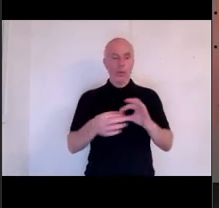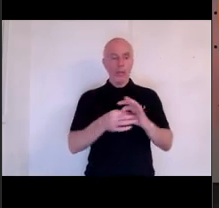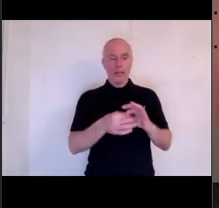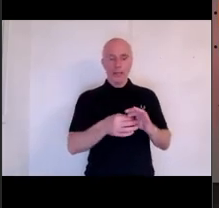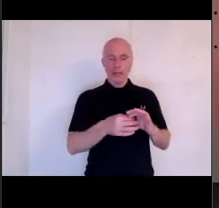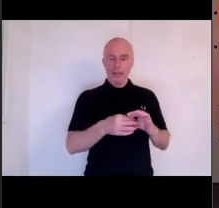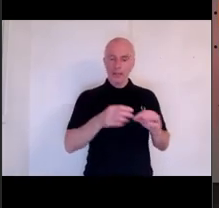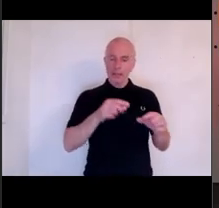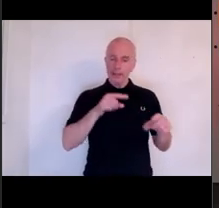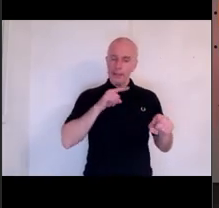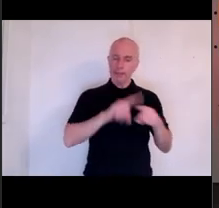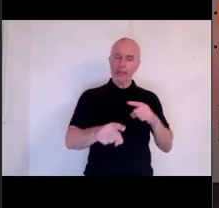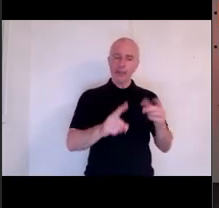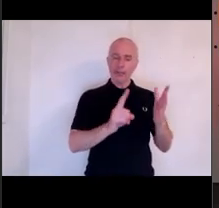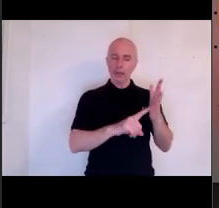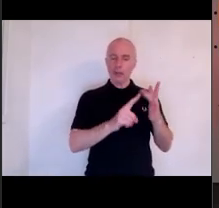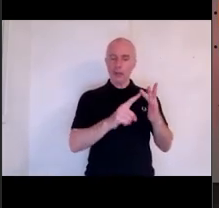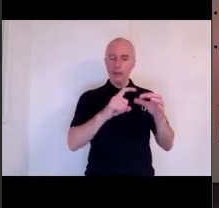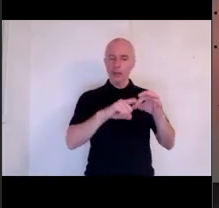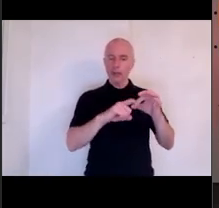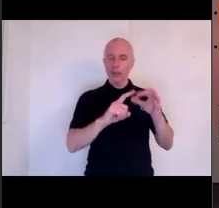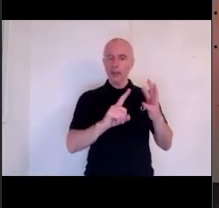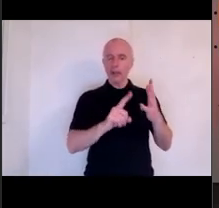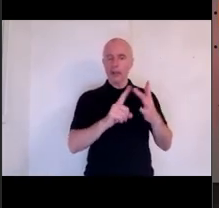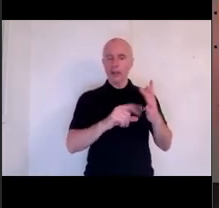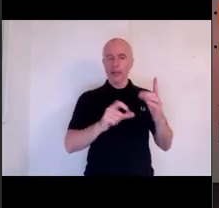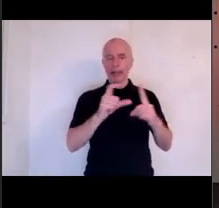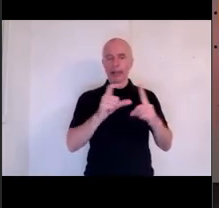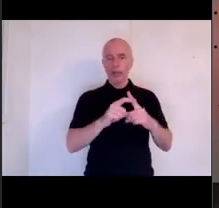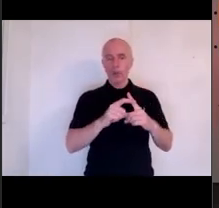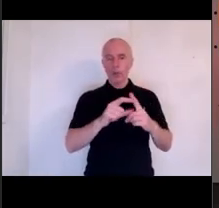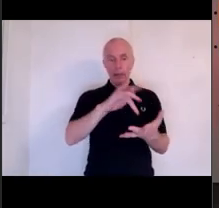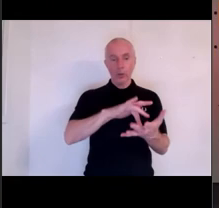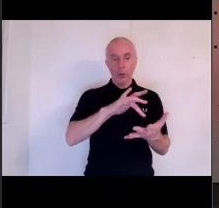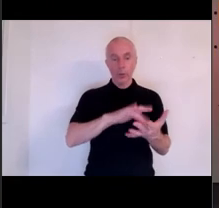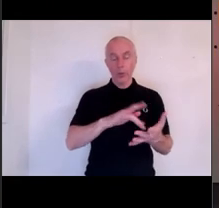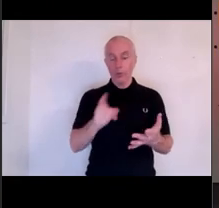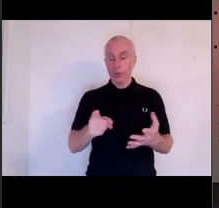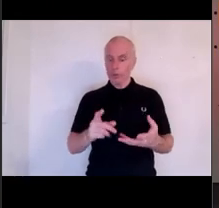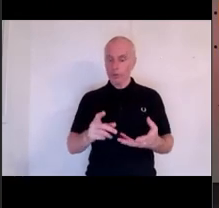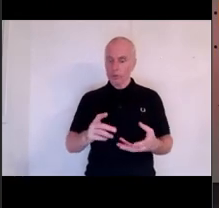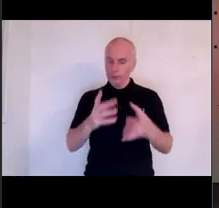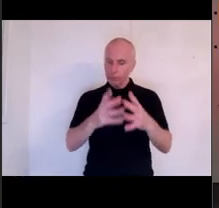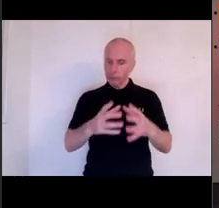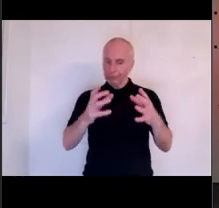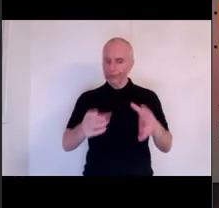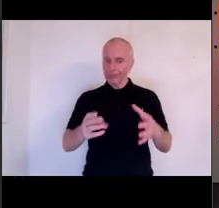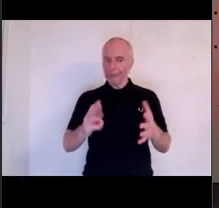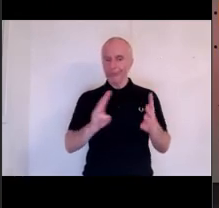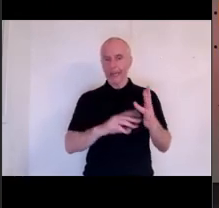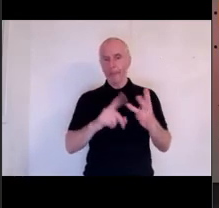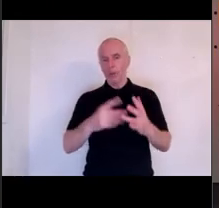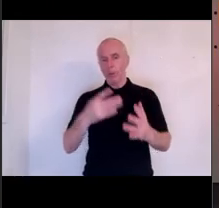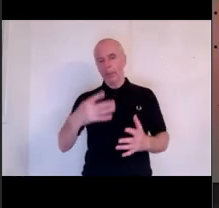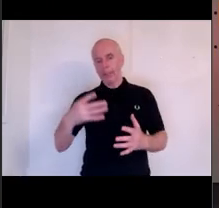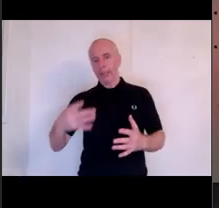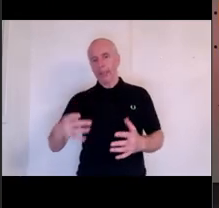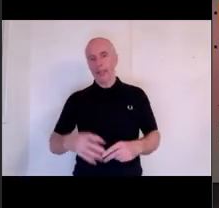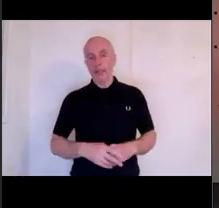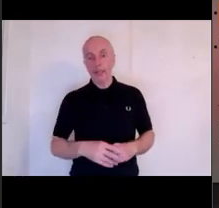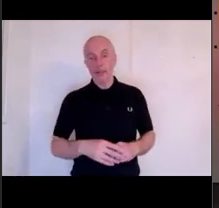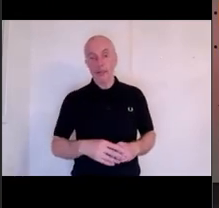that is designed to increase the generation of molybdenum 99. But I said before, this is a key issue in the world.